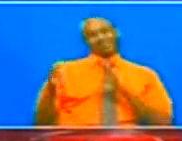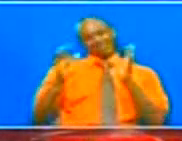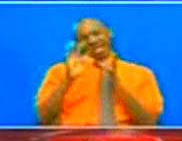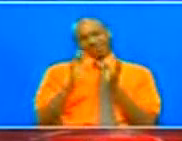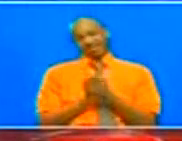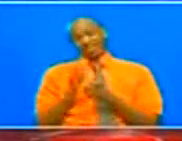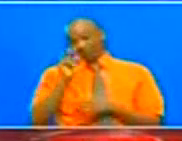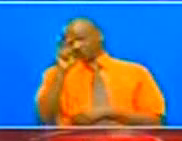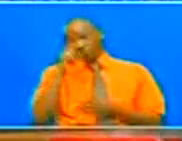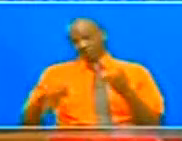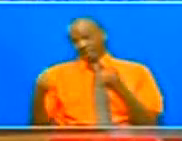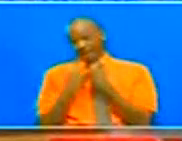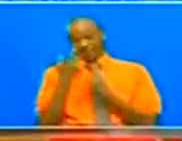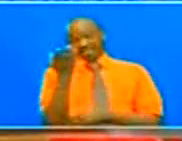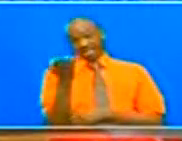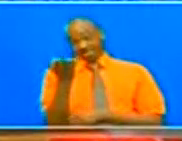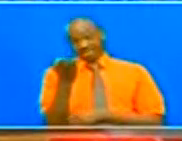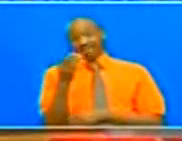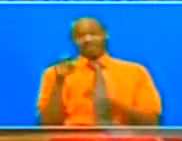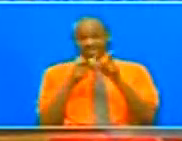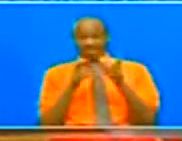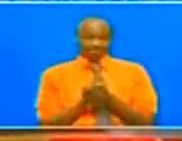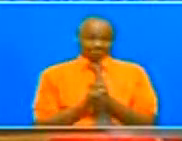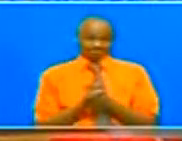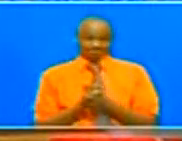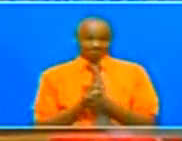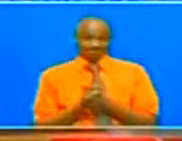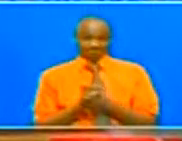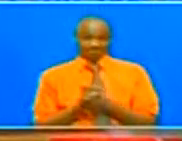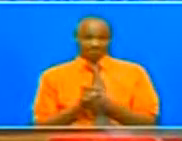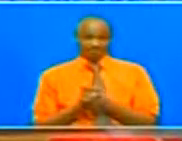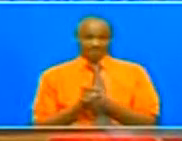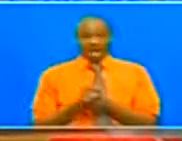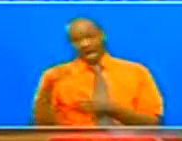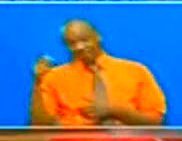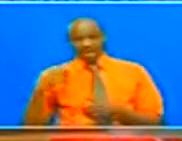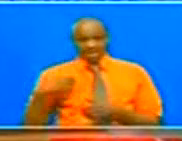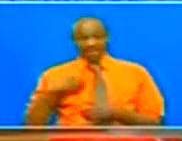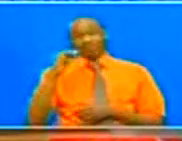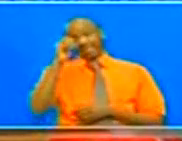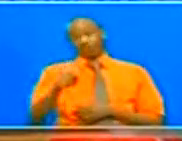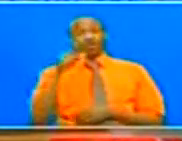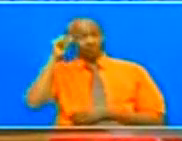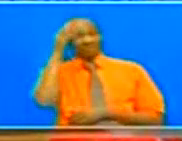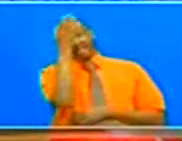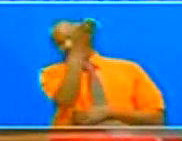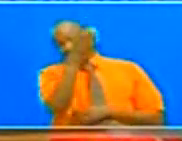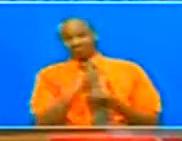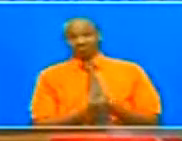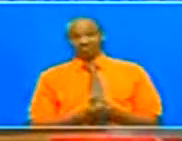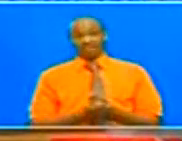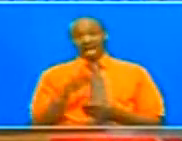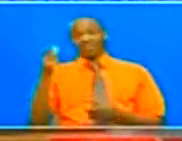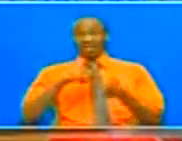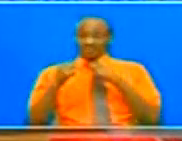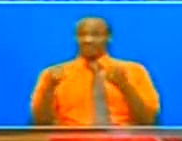two passes incidents, the last one in Garissa, I mean, those that occurred in Bukittinggi, those, you know, grenades that